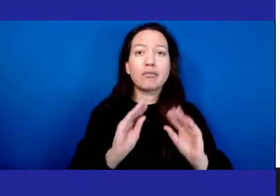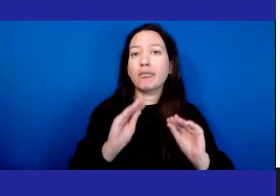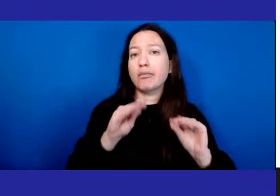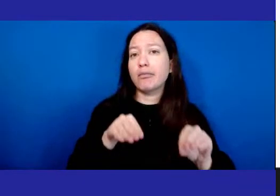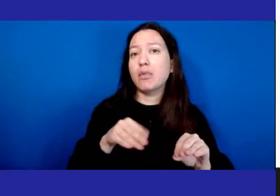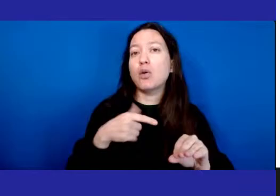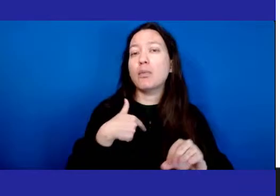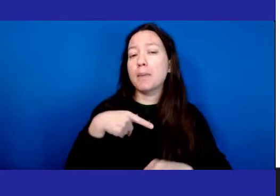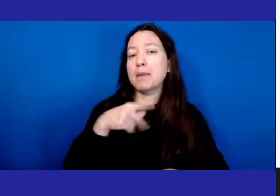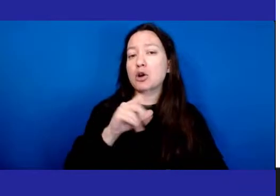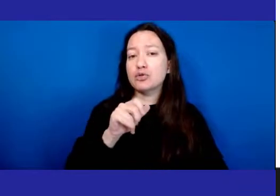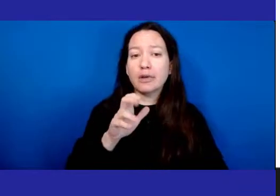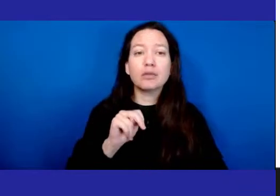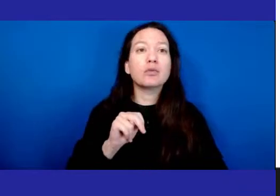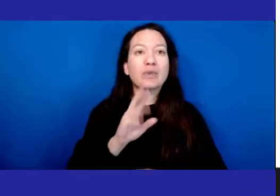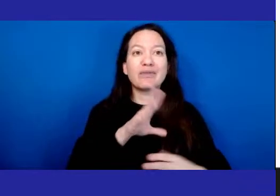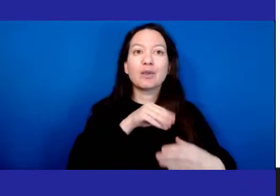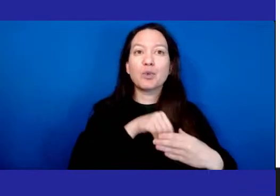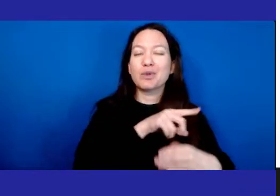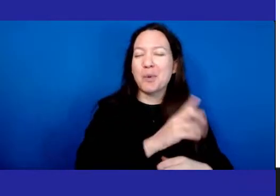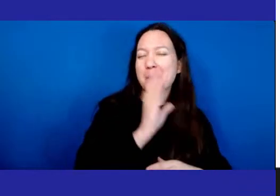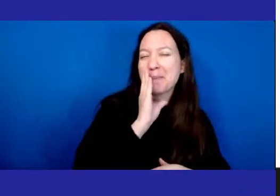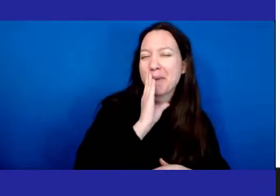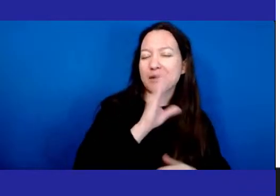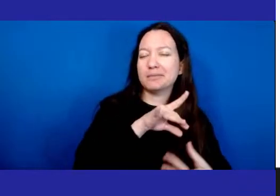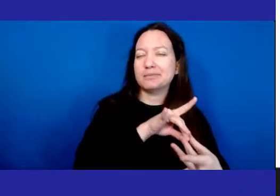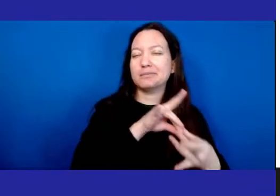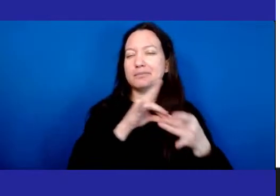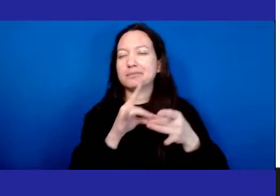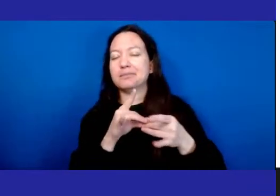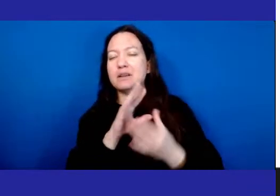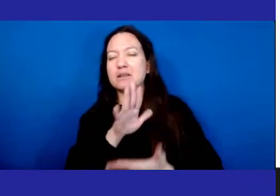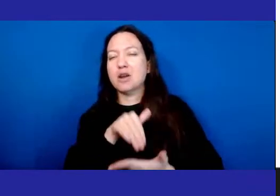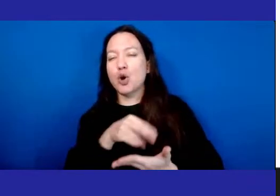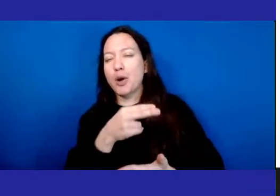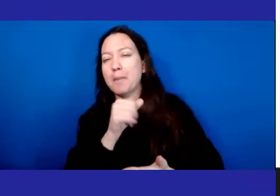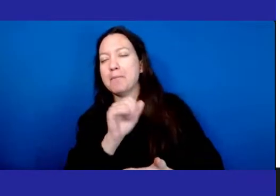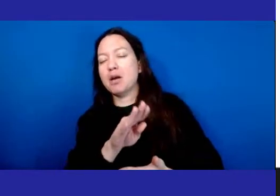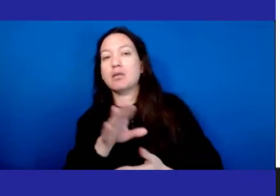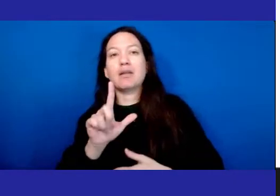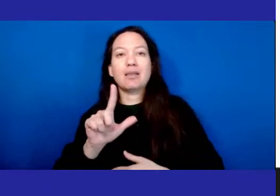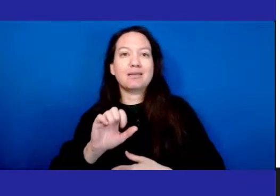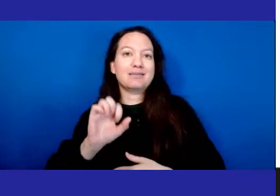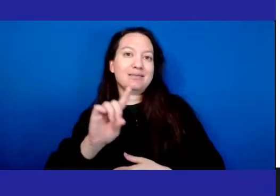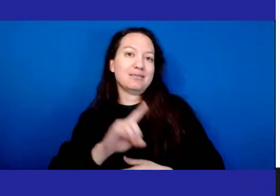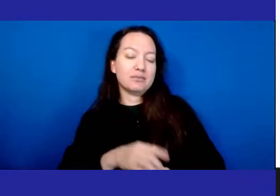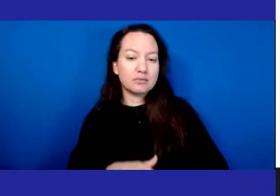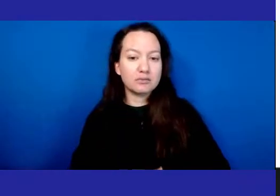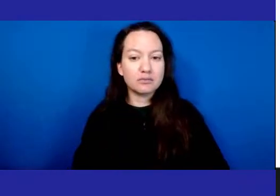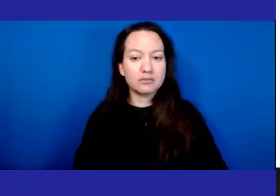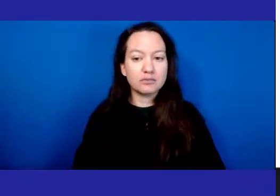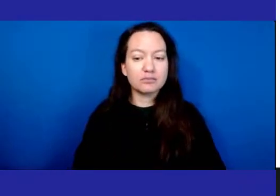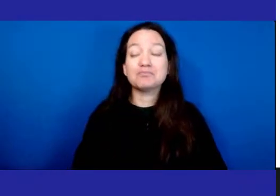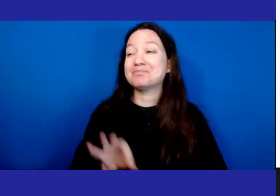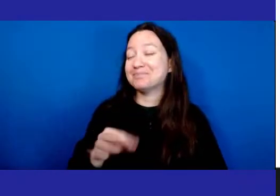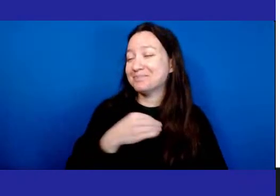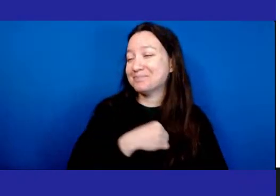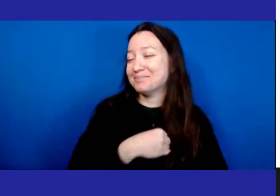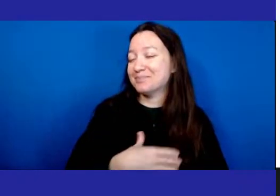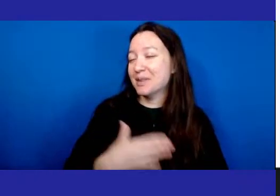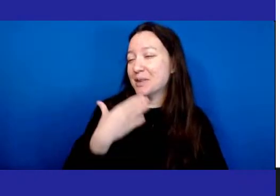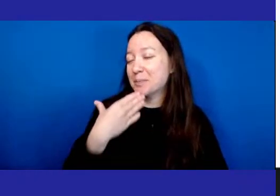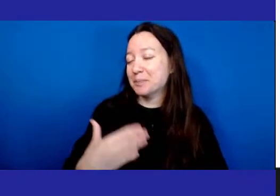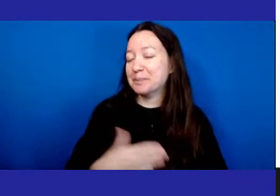those antepartum beds to feed into the central hub in labor and delivery. I appreciate that response. Thank